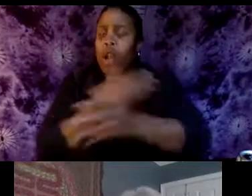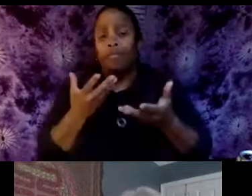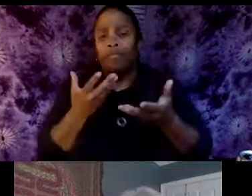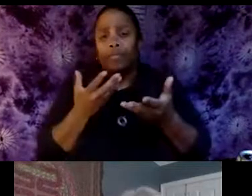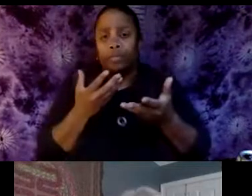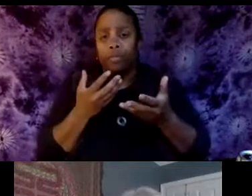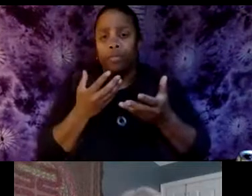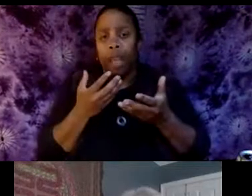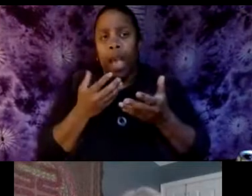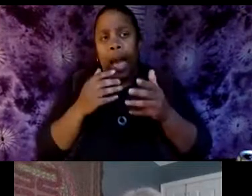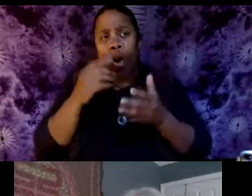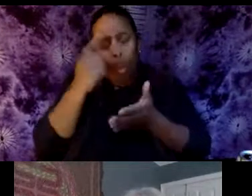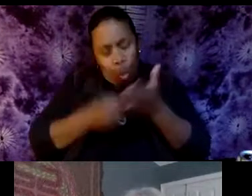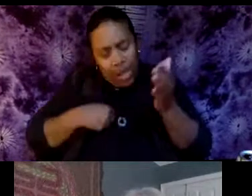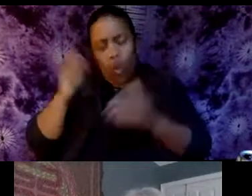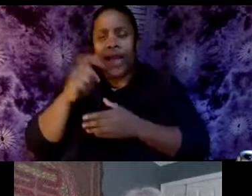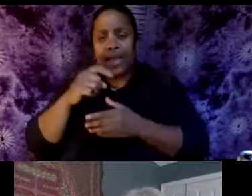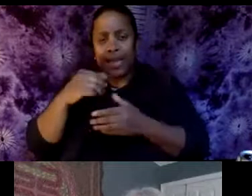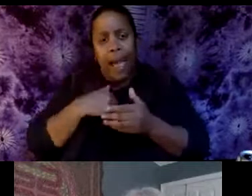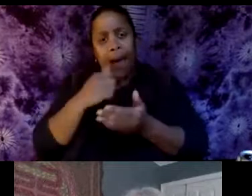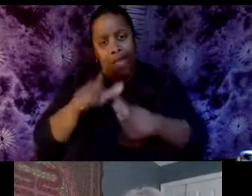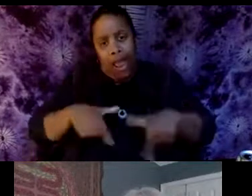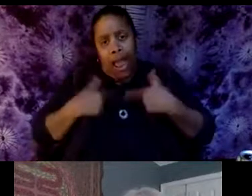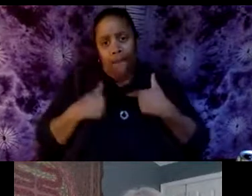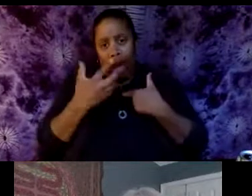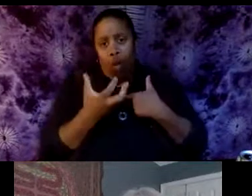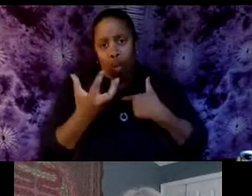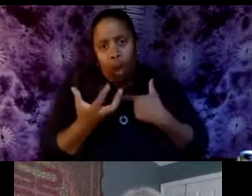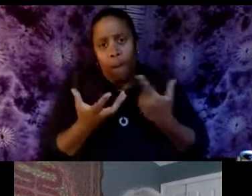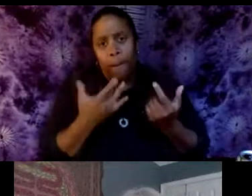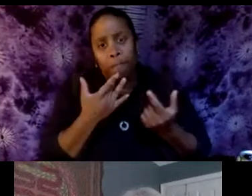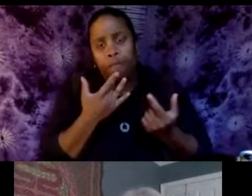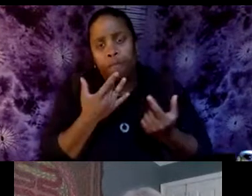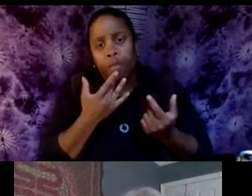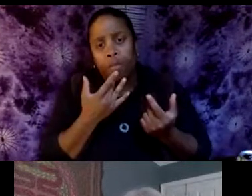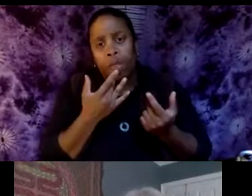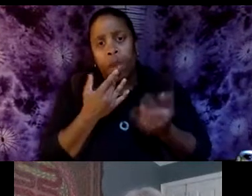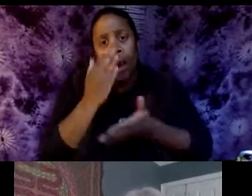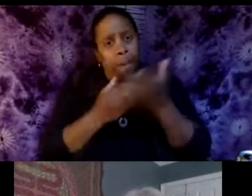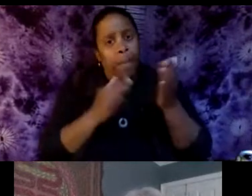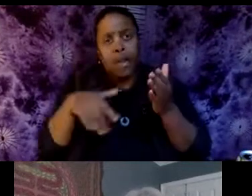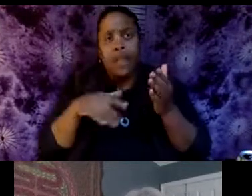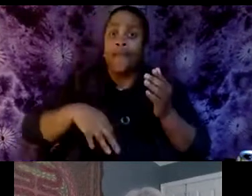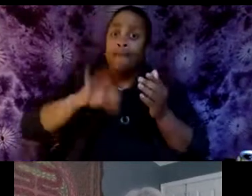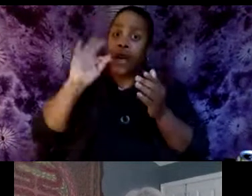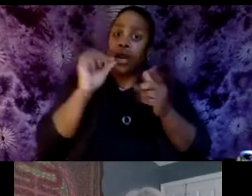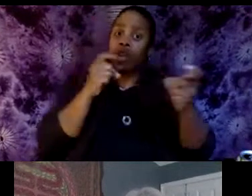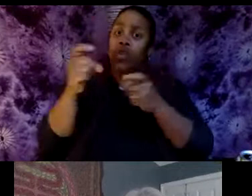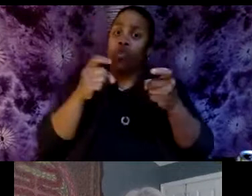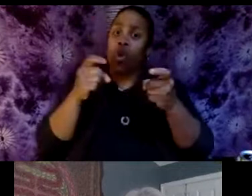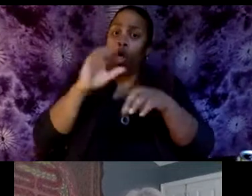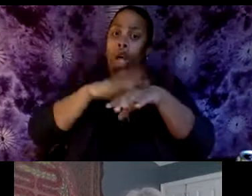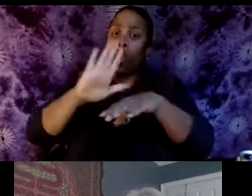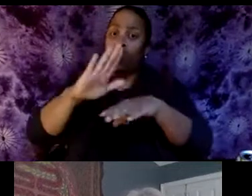the life I want? And part of that is finding real control over your environment and keeping it and